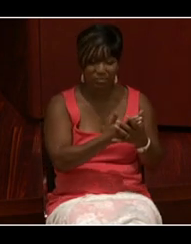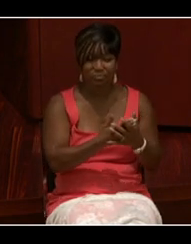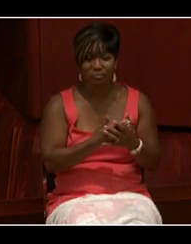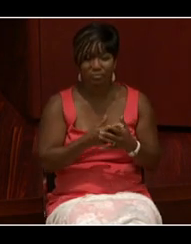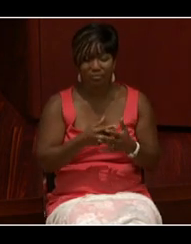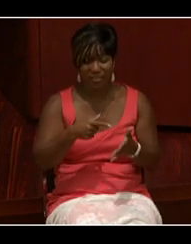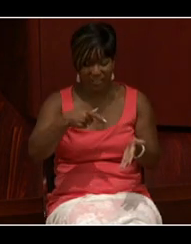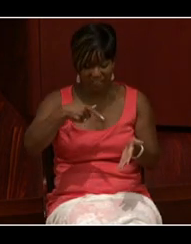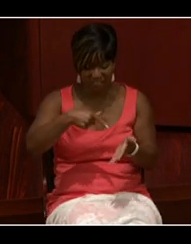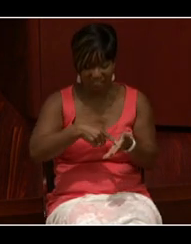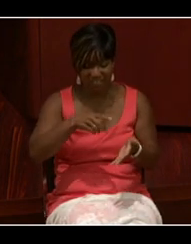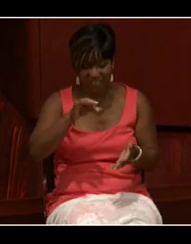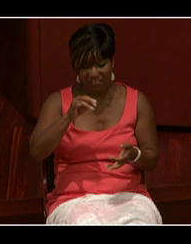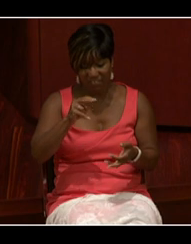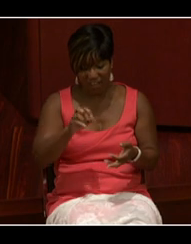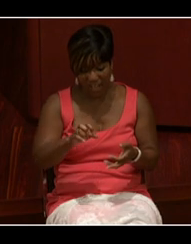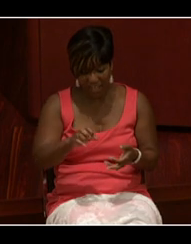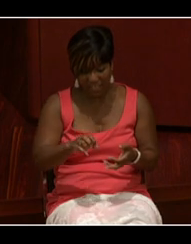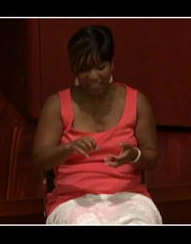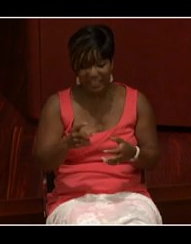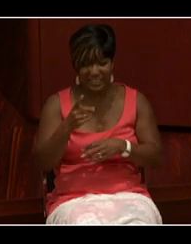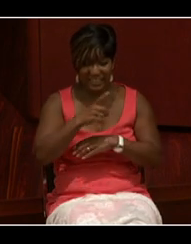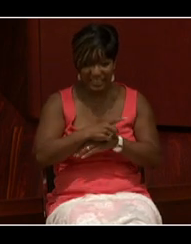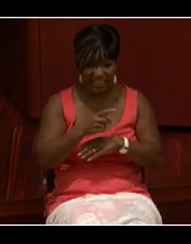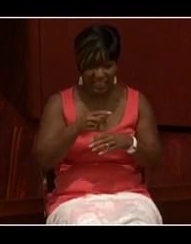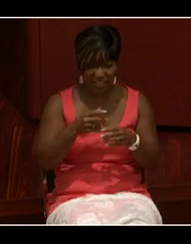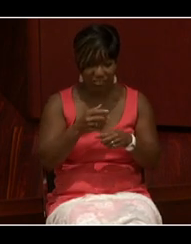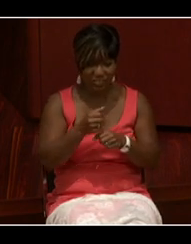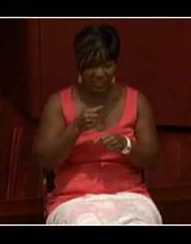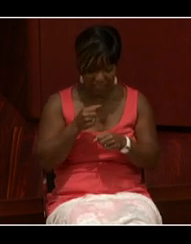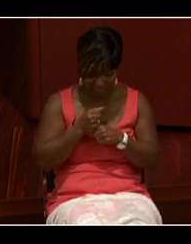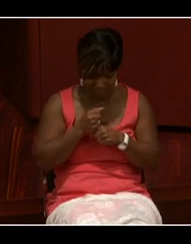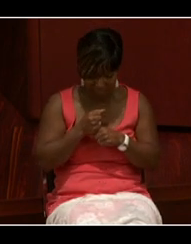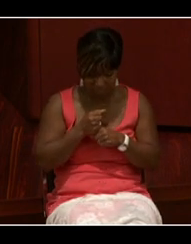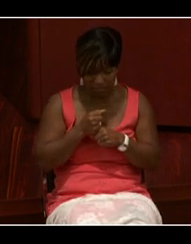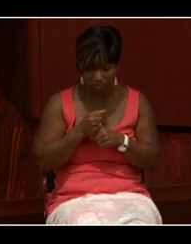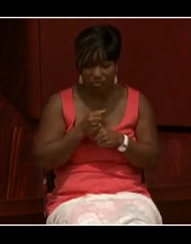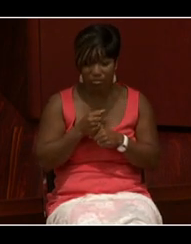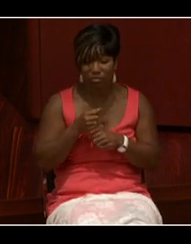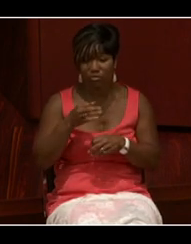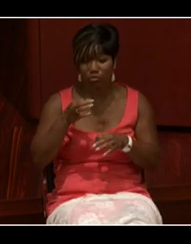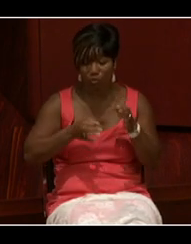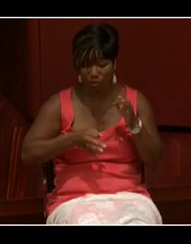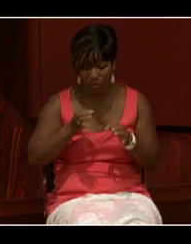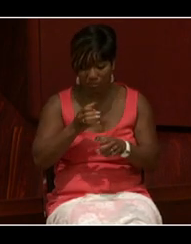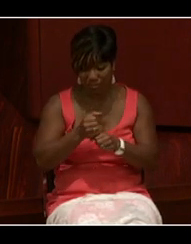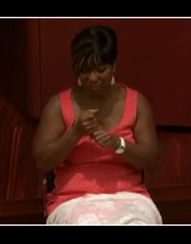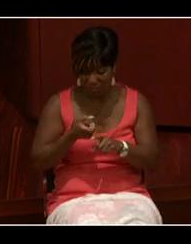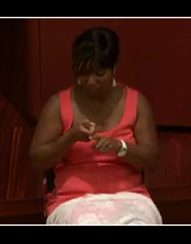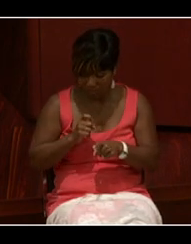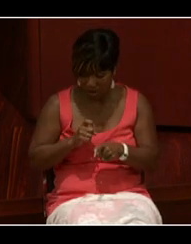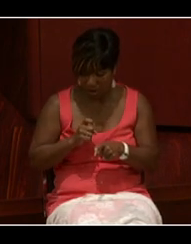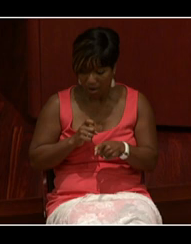if they received one of those, the date they were received at the penitentiary, the court they received from, where they were convicted,